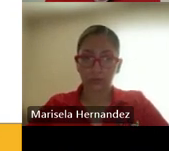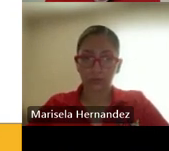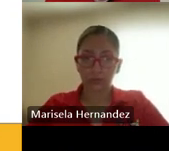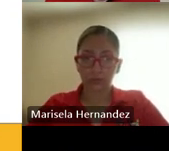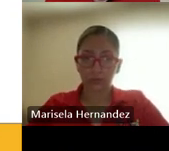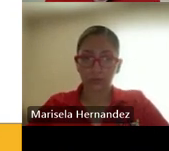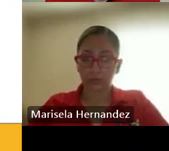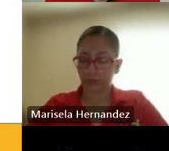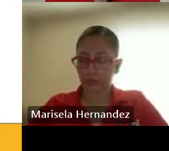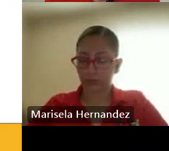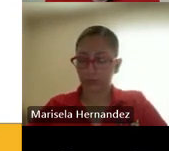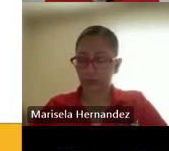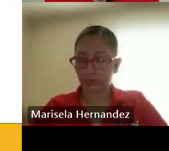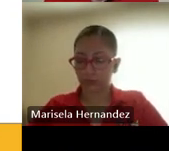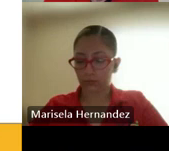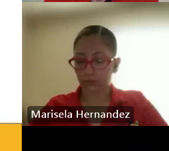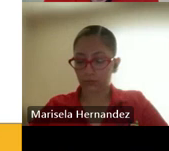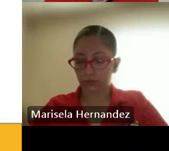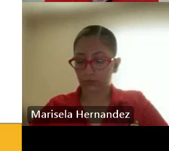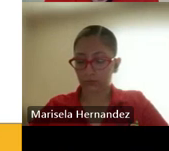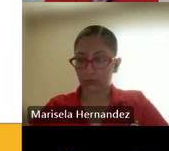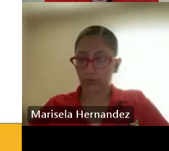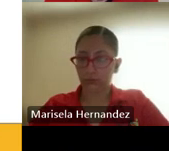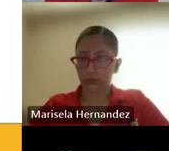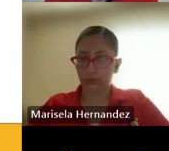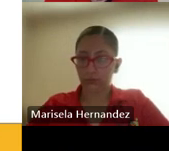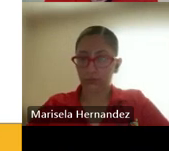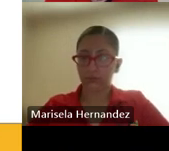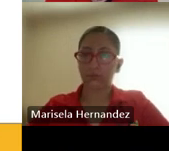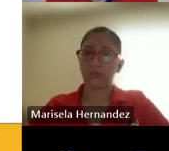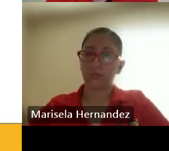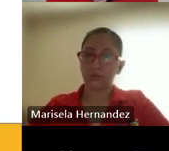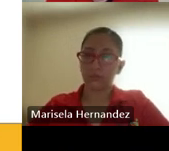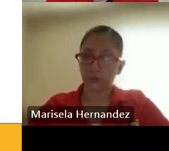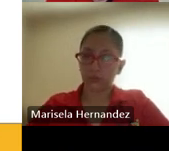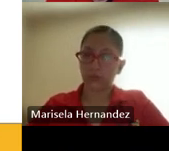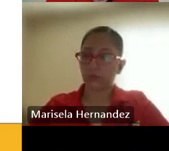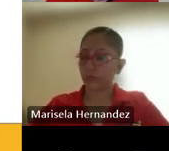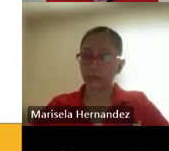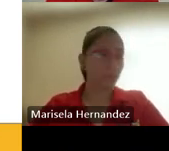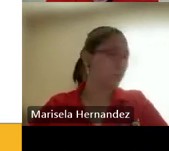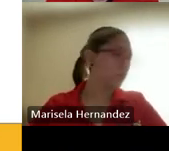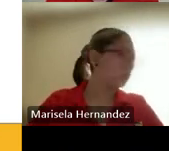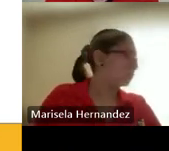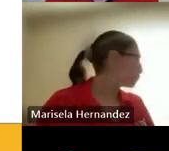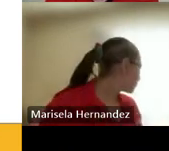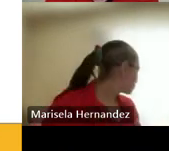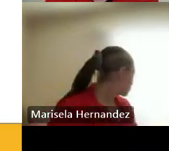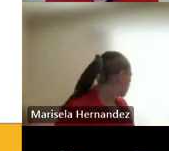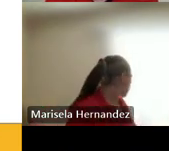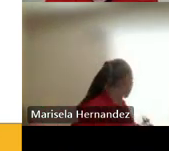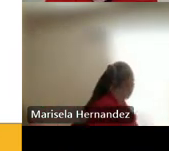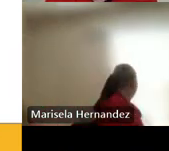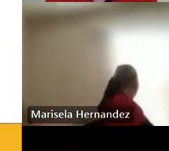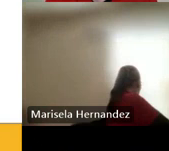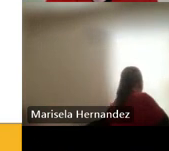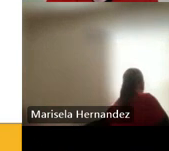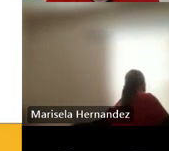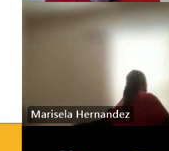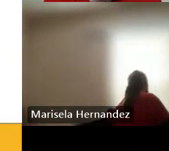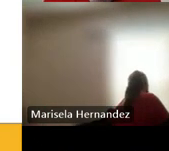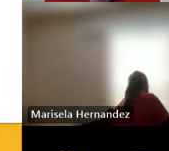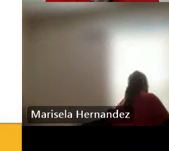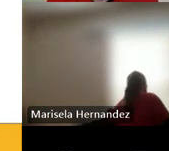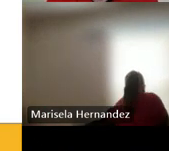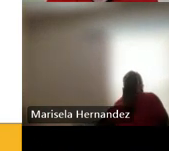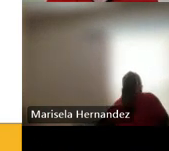want to, have people keep an eye on, and we'll be looking at this, is that we know